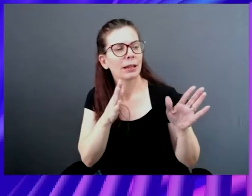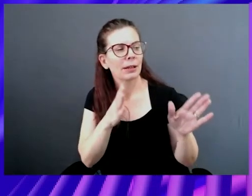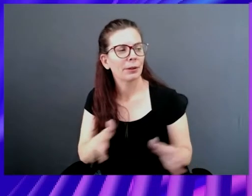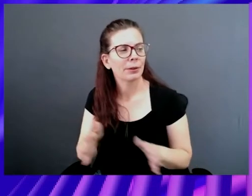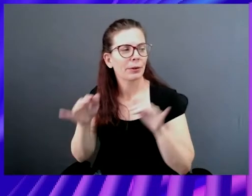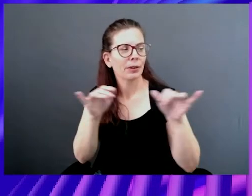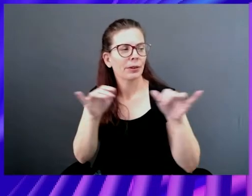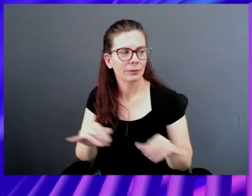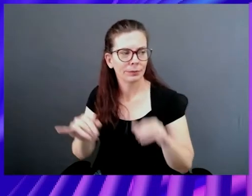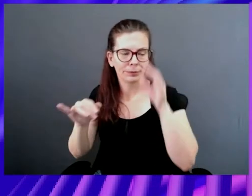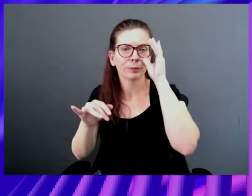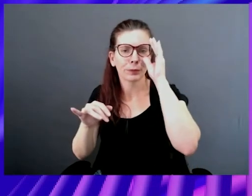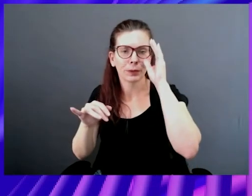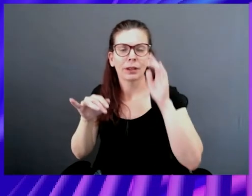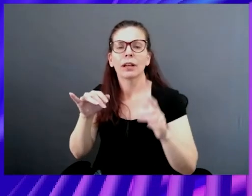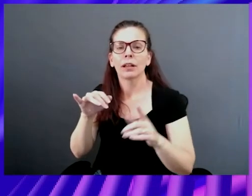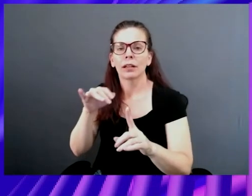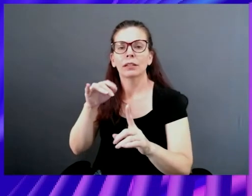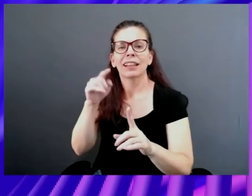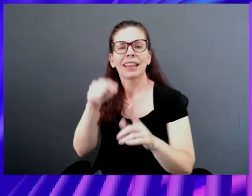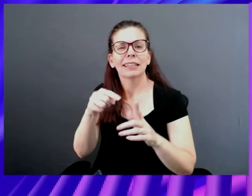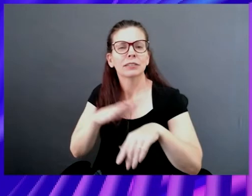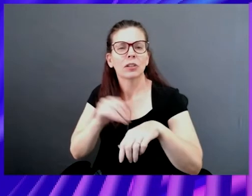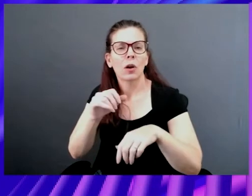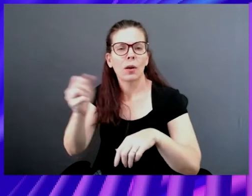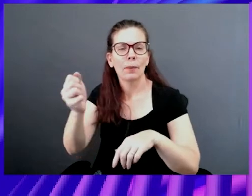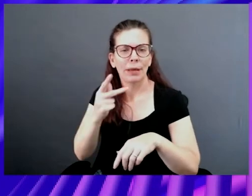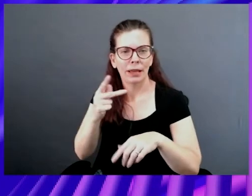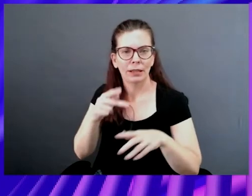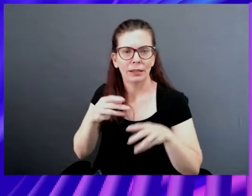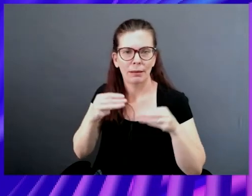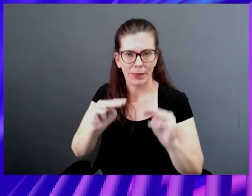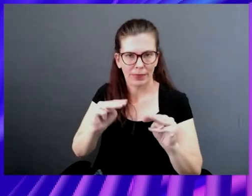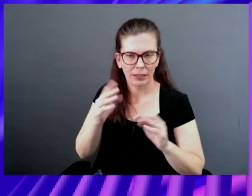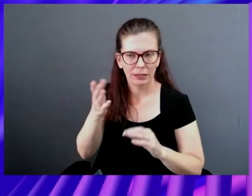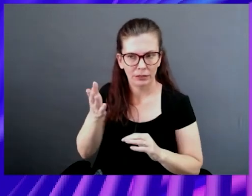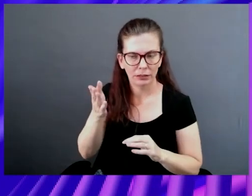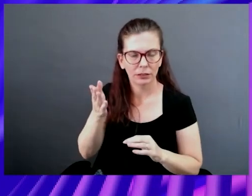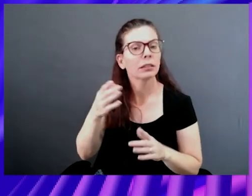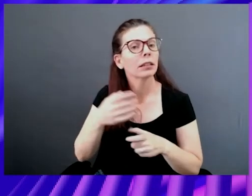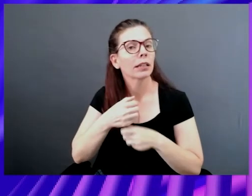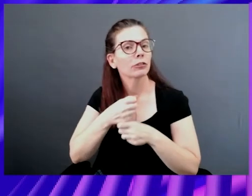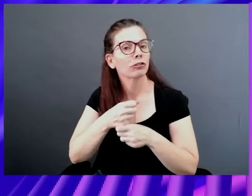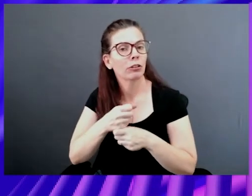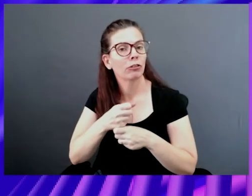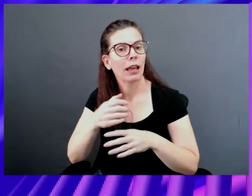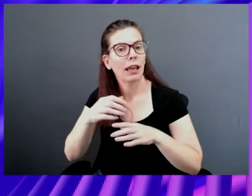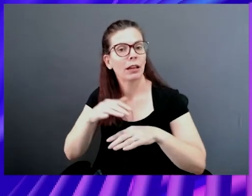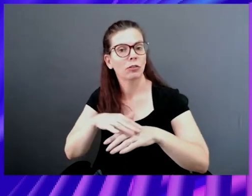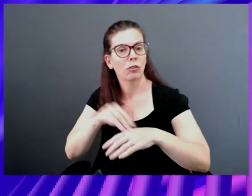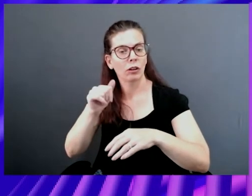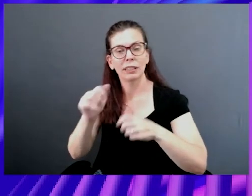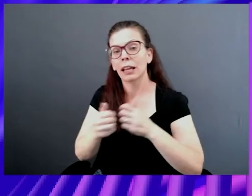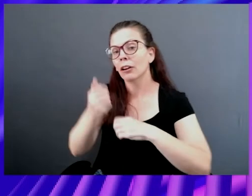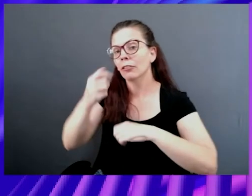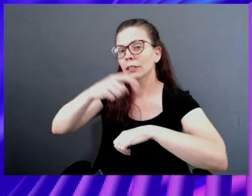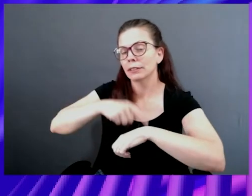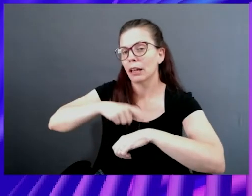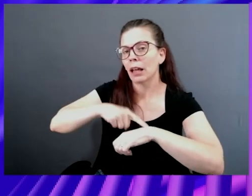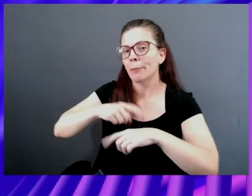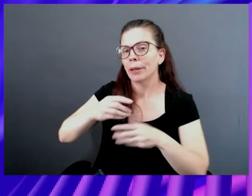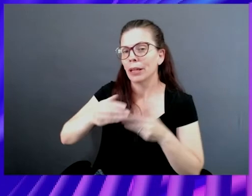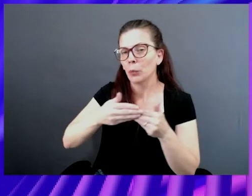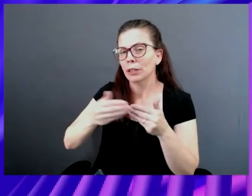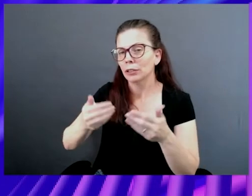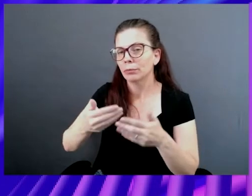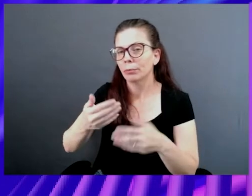essentially we defined this sort of callback method that generated calls every time it's about to create a new